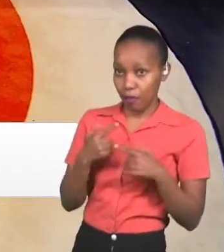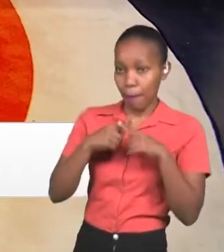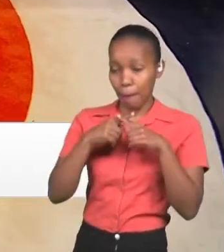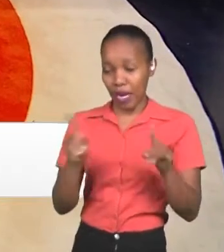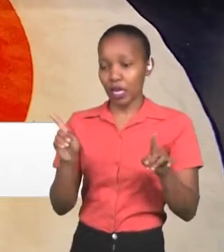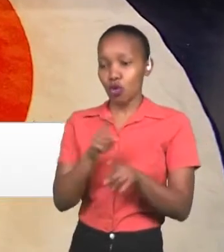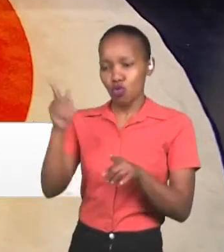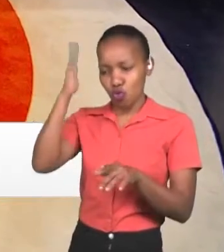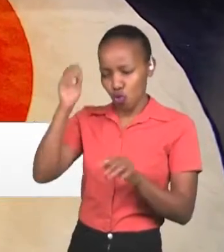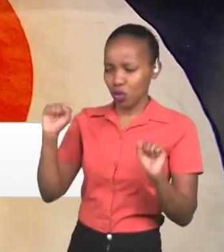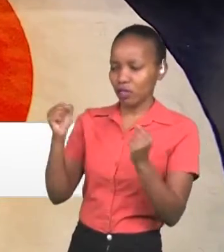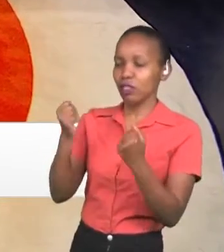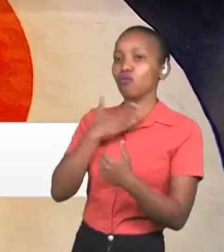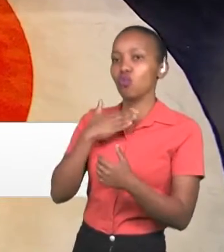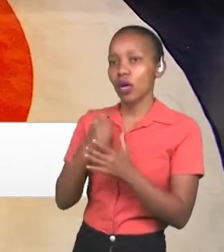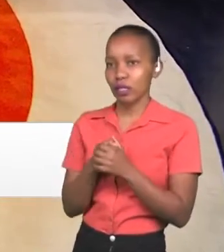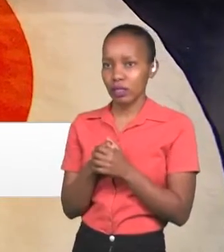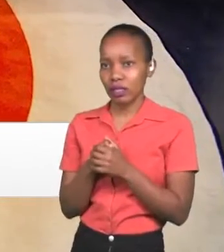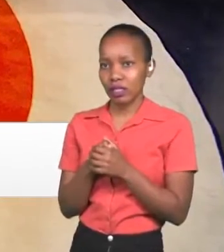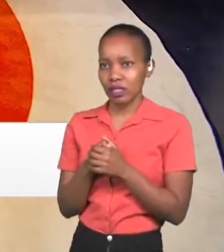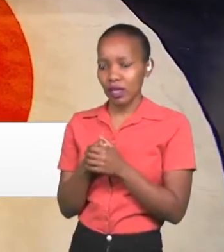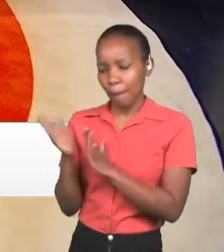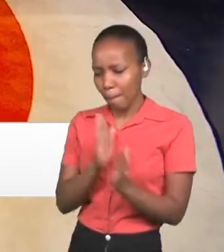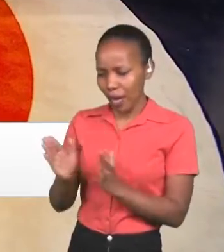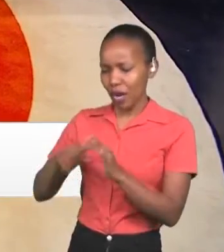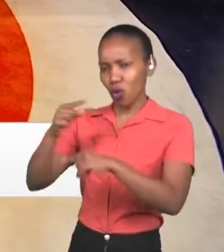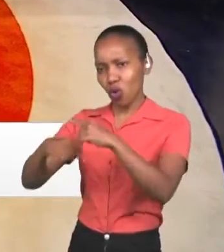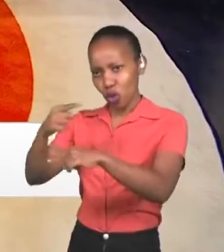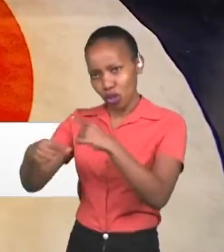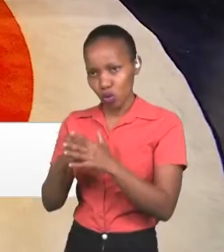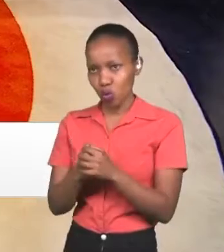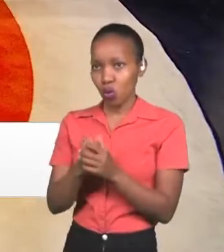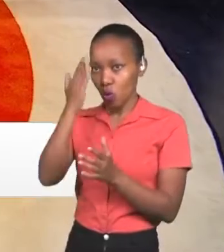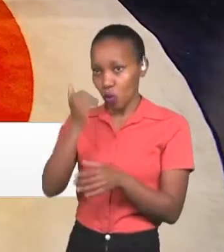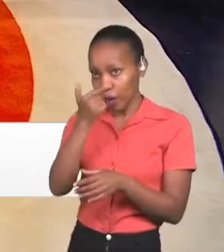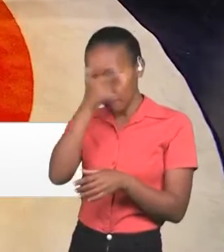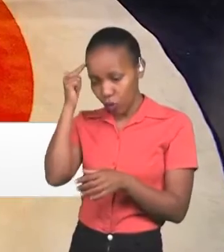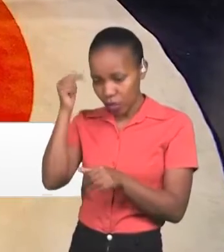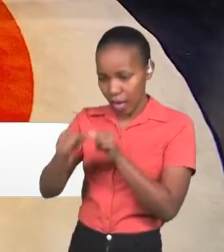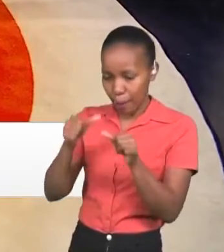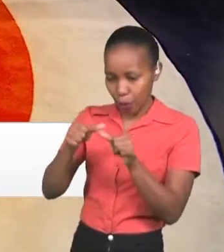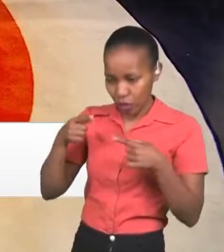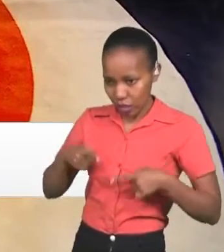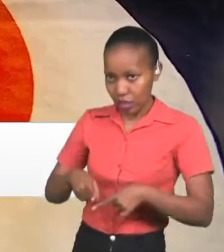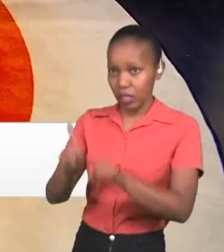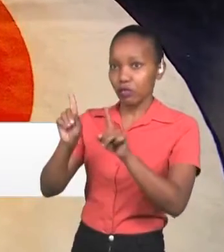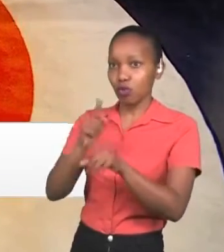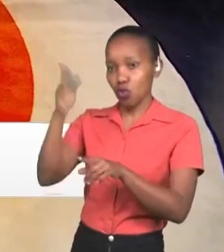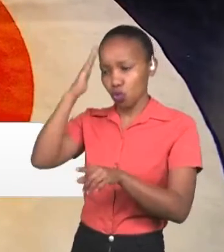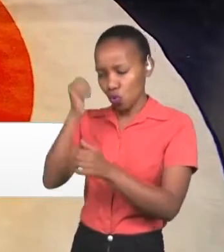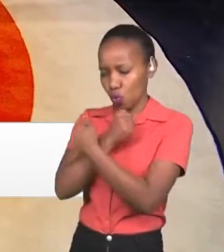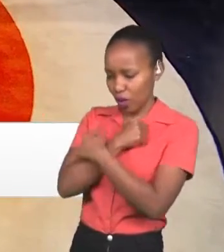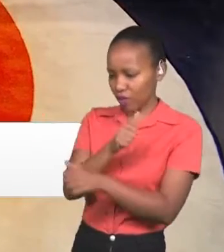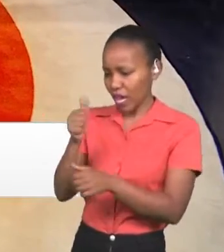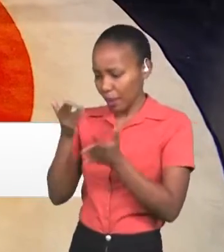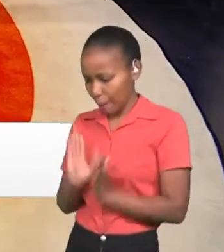ili baendaye. Unajua? So just keep your plans going. Yeah. At the end of the day, it's all about you. You put yourself first, then you know you love the other person